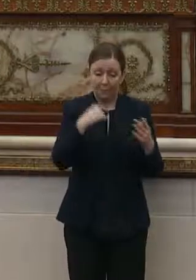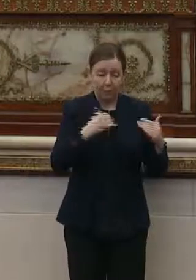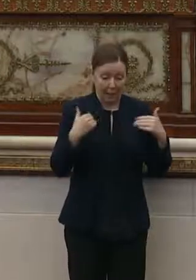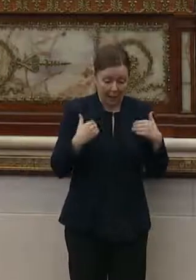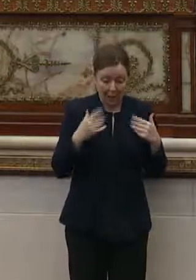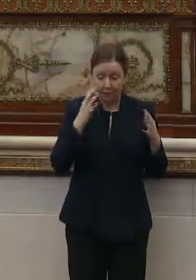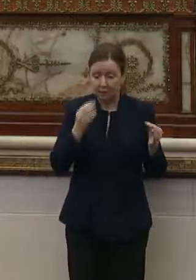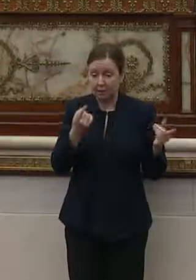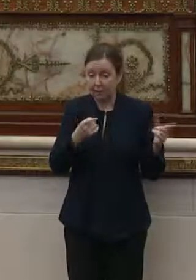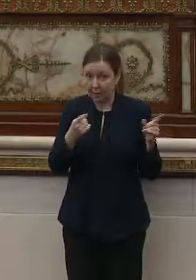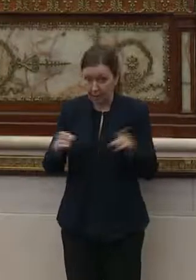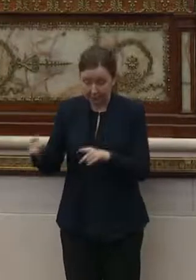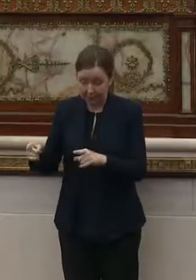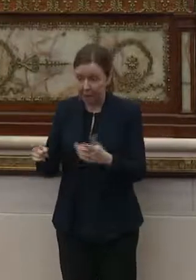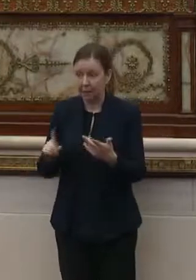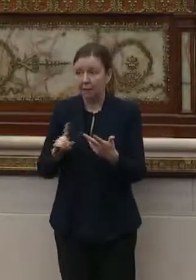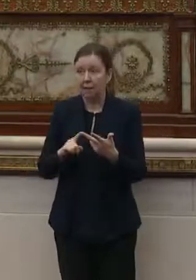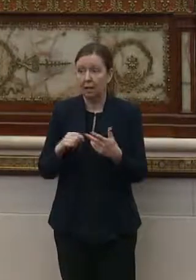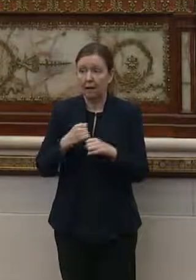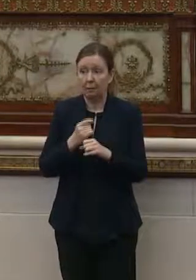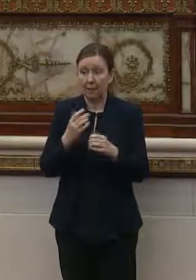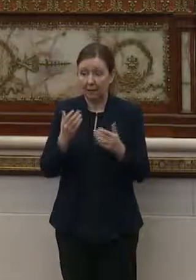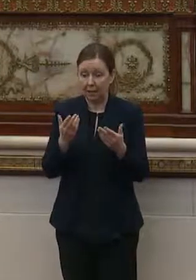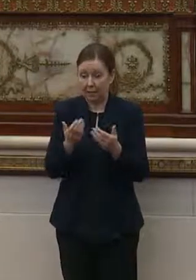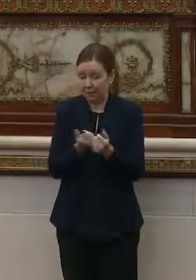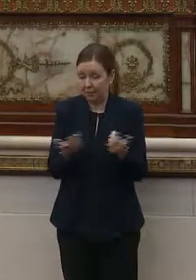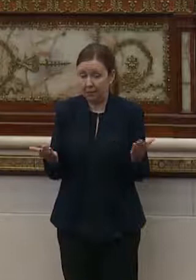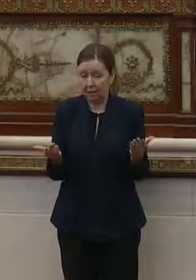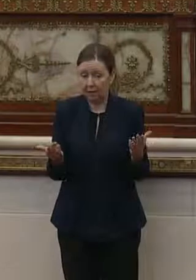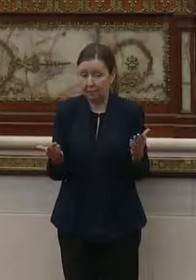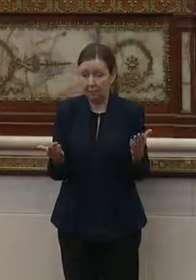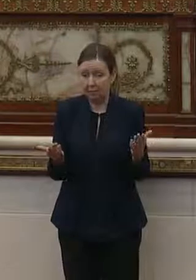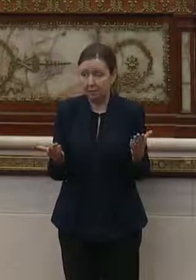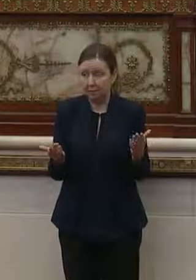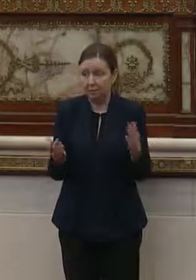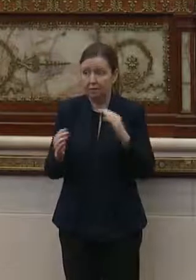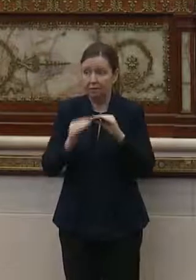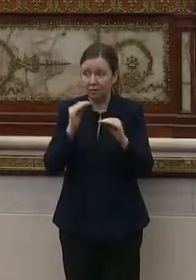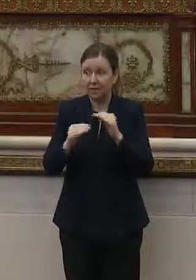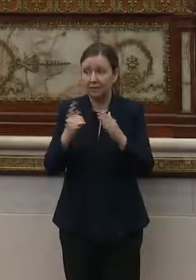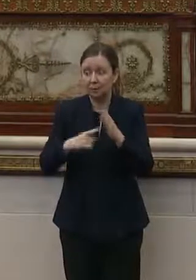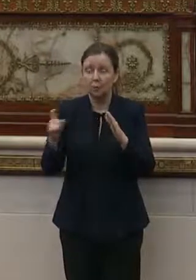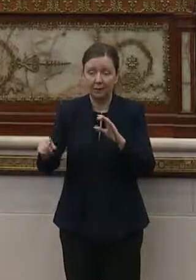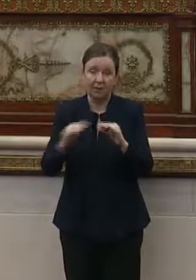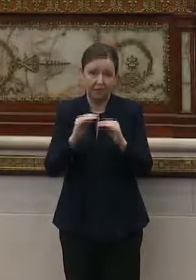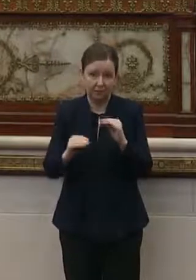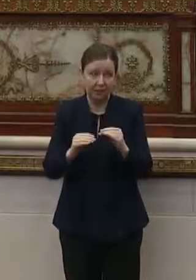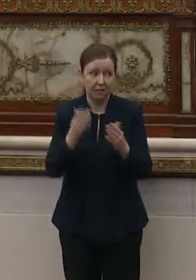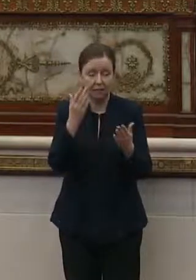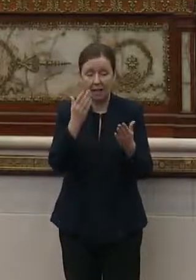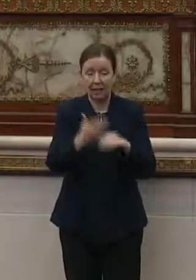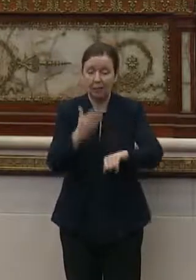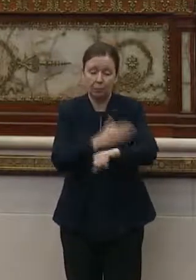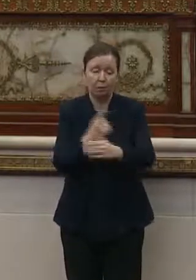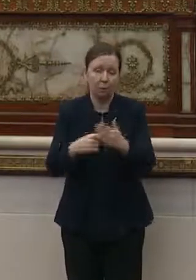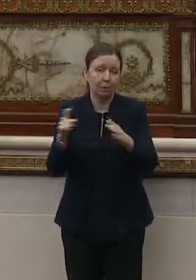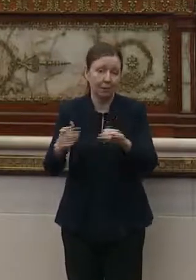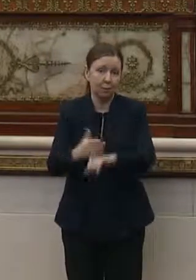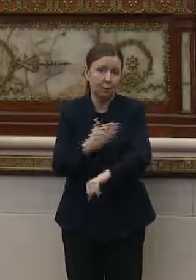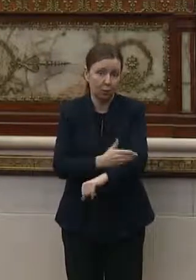what decisions we're making, and making this thing, fixing the things we need to fix, improving the things we need to improve.